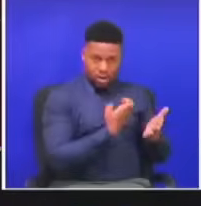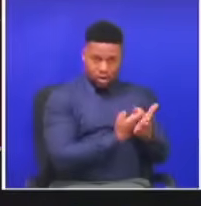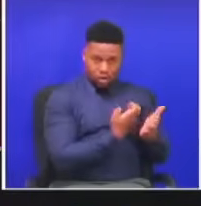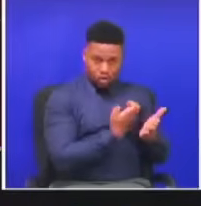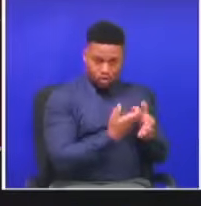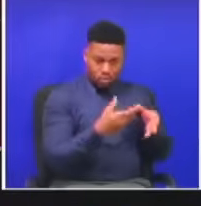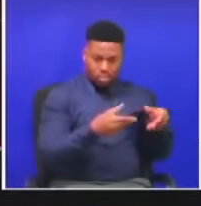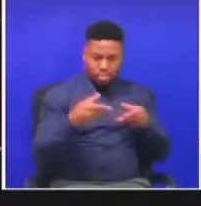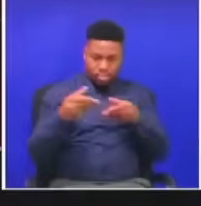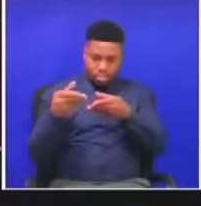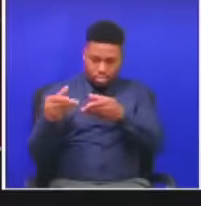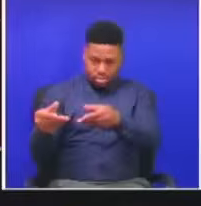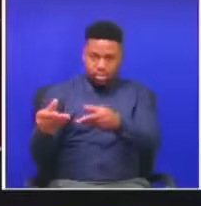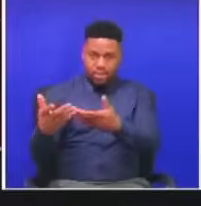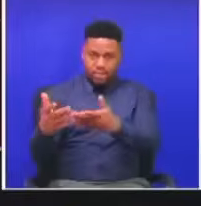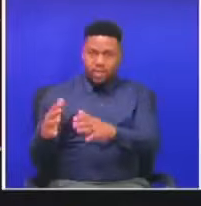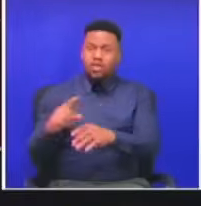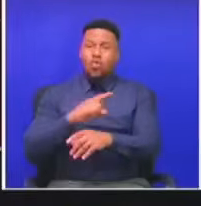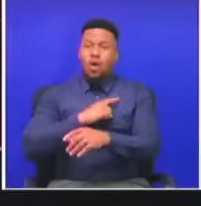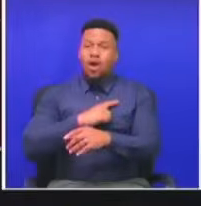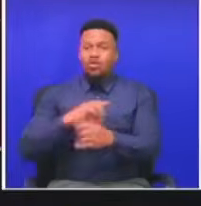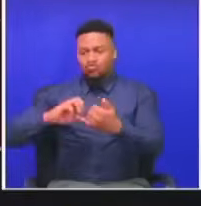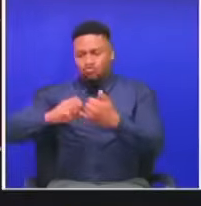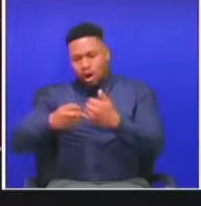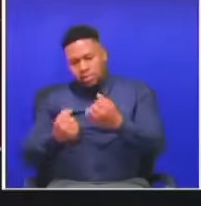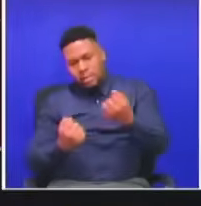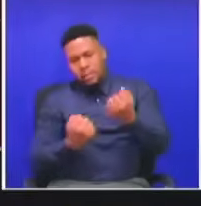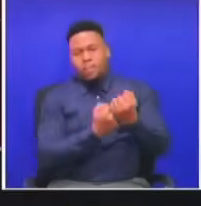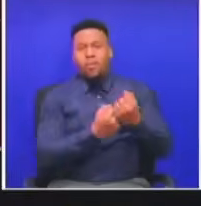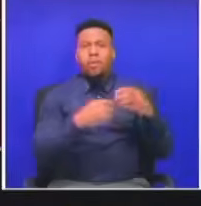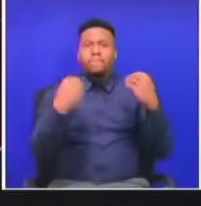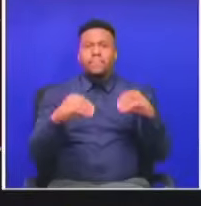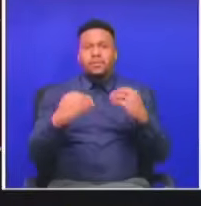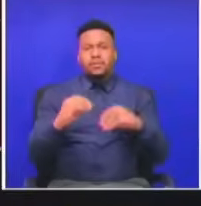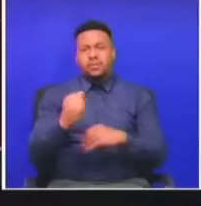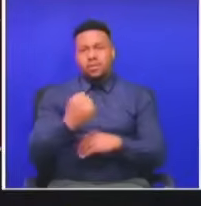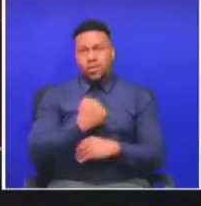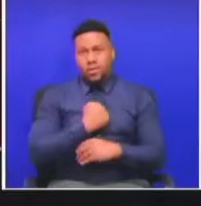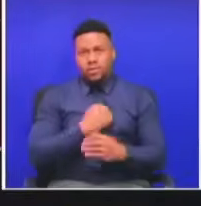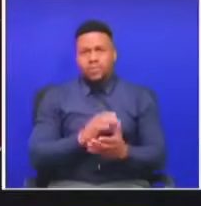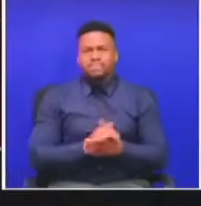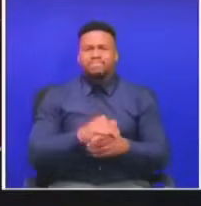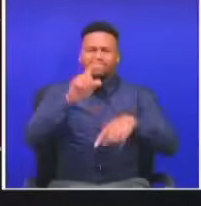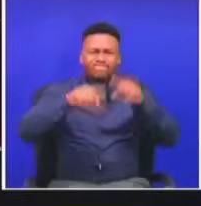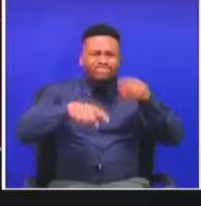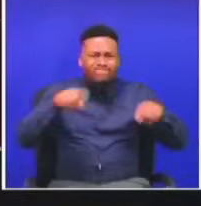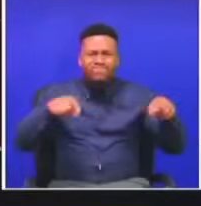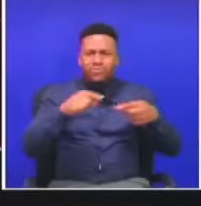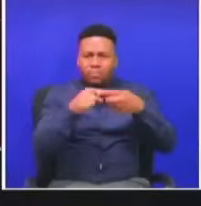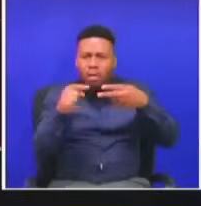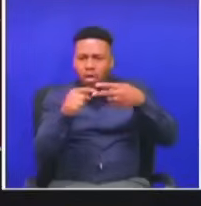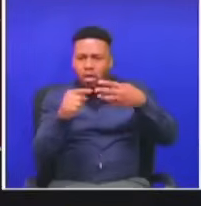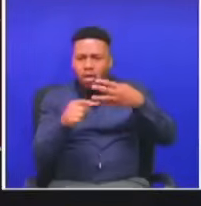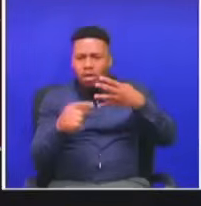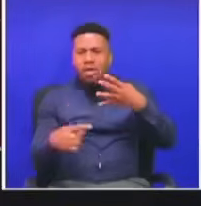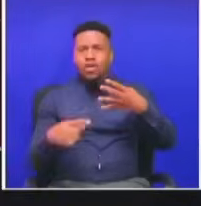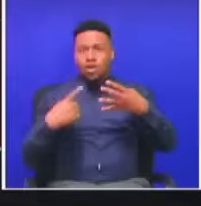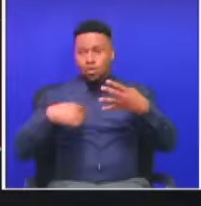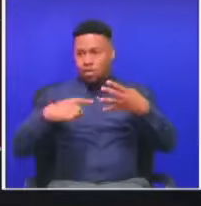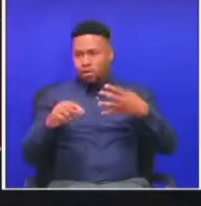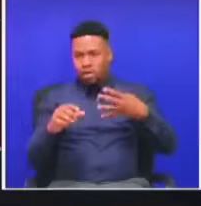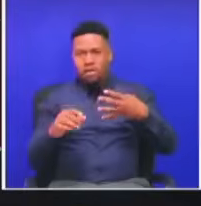to assist our businesses. This includes measures that we are putting in place to